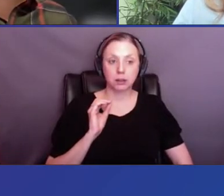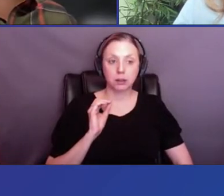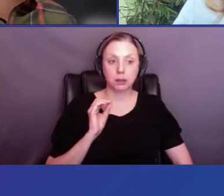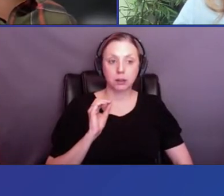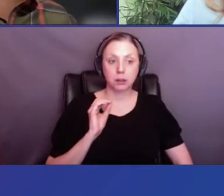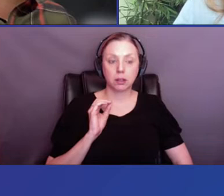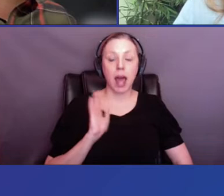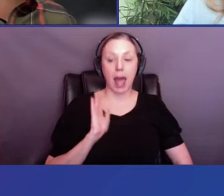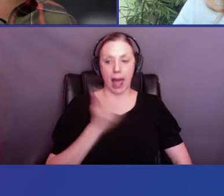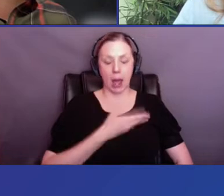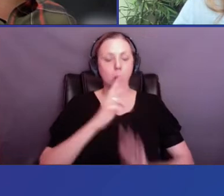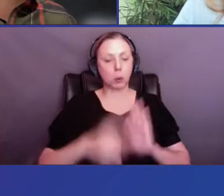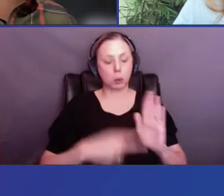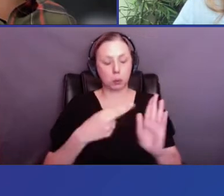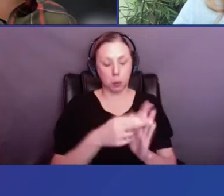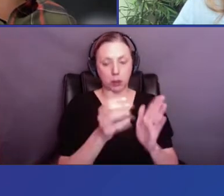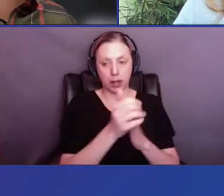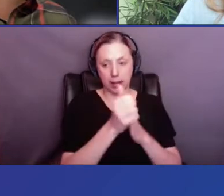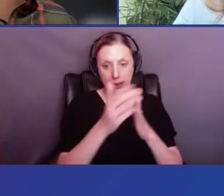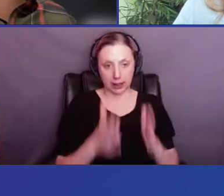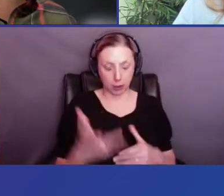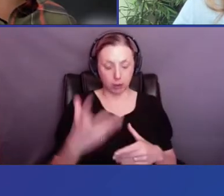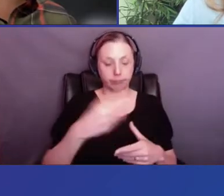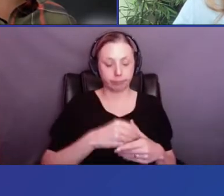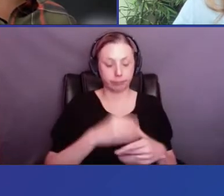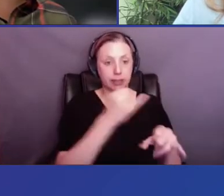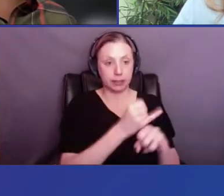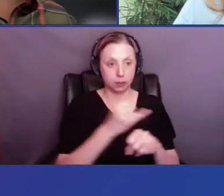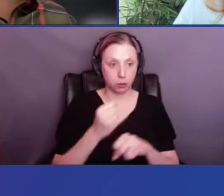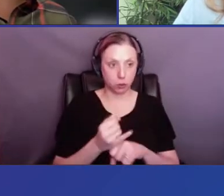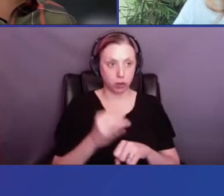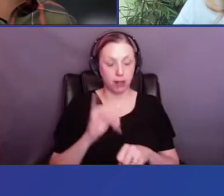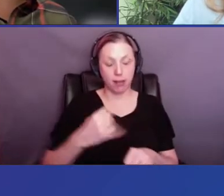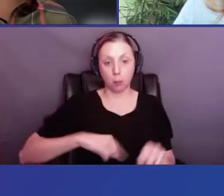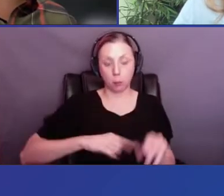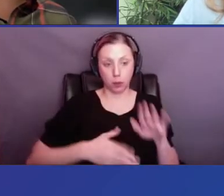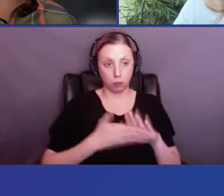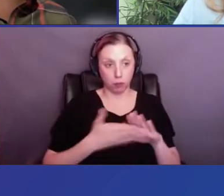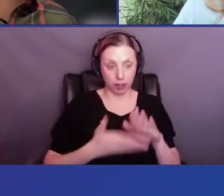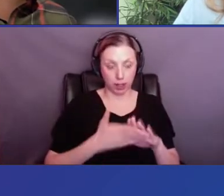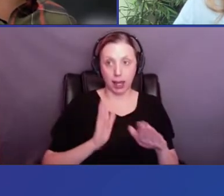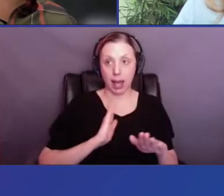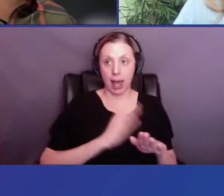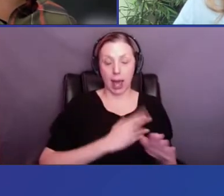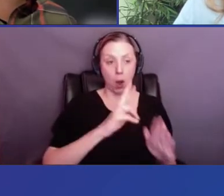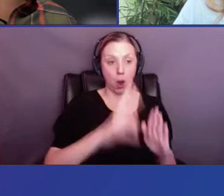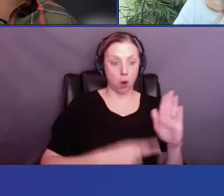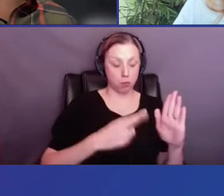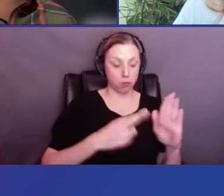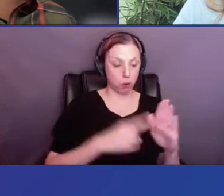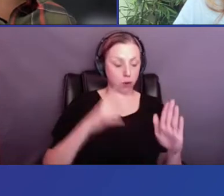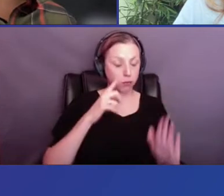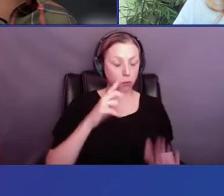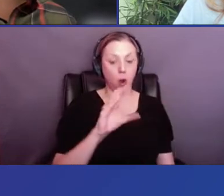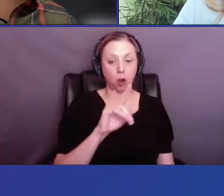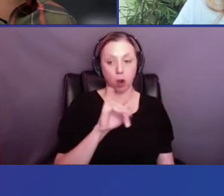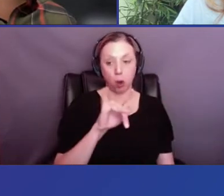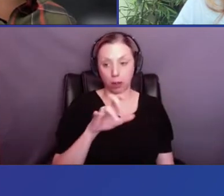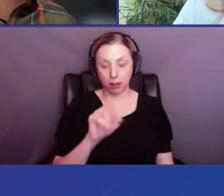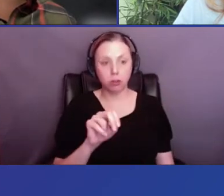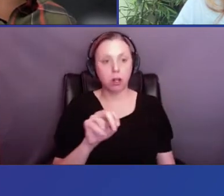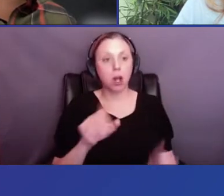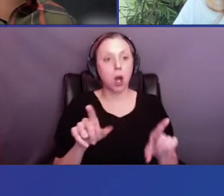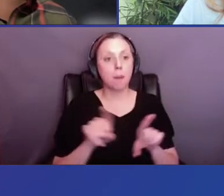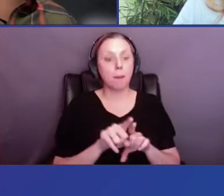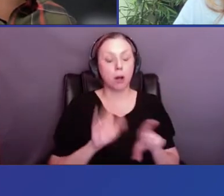our roles as leaders in the institutions that we're running, our roles in coalition, and then also